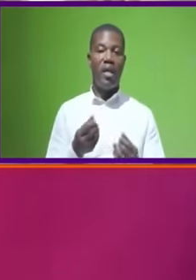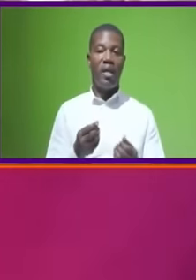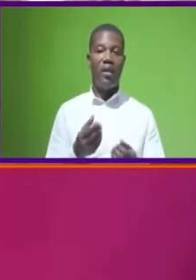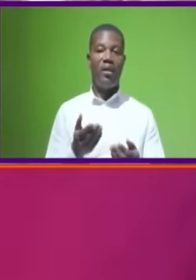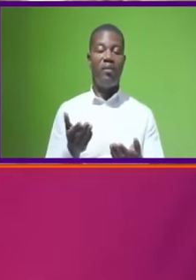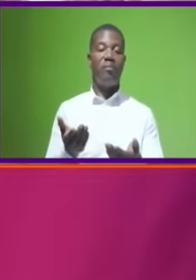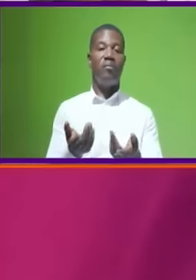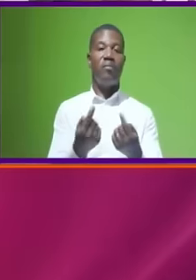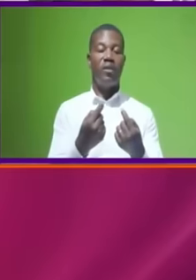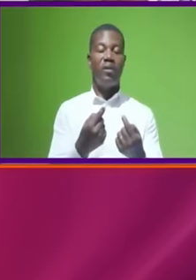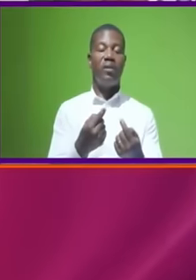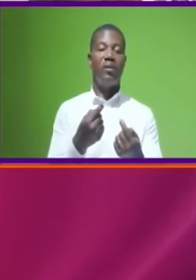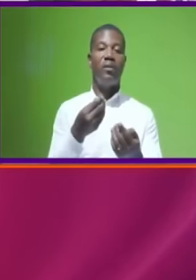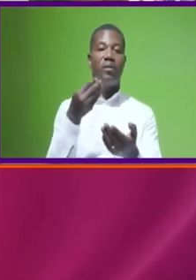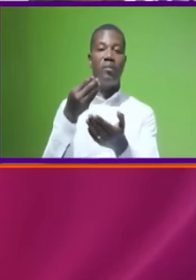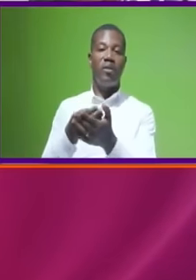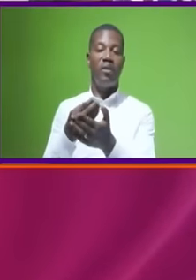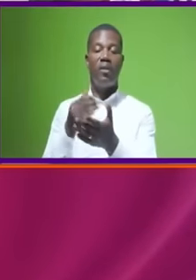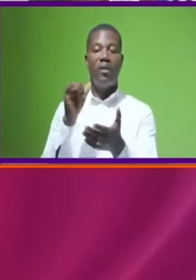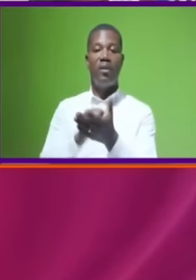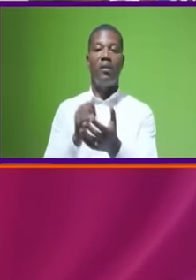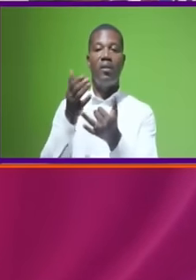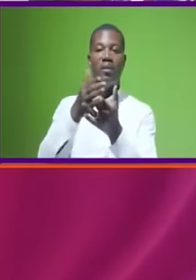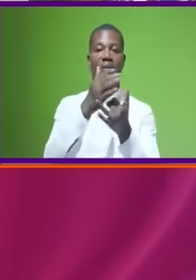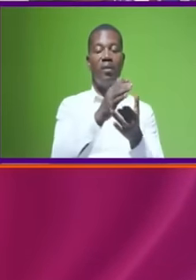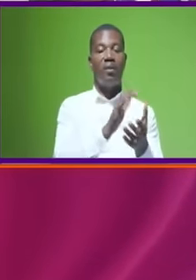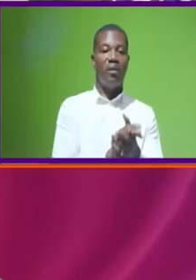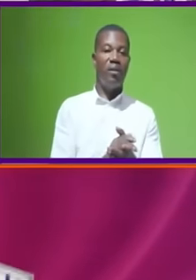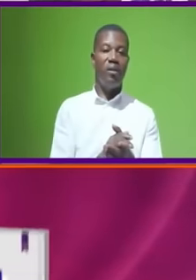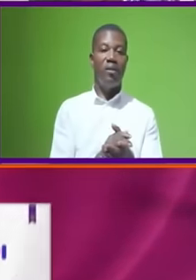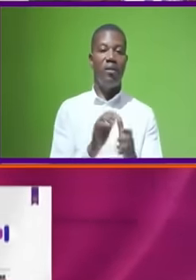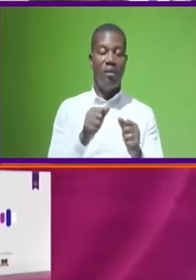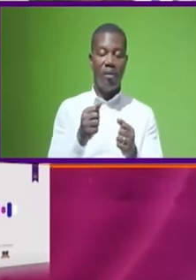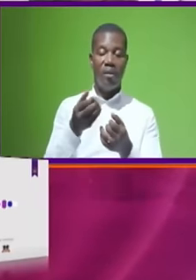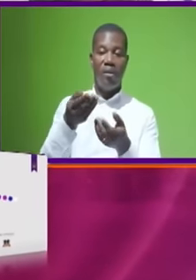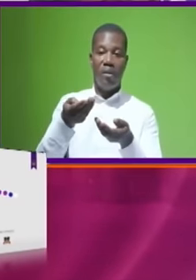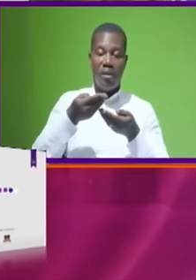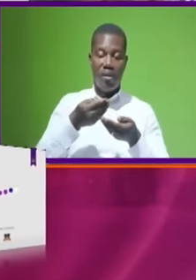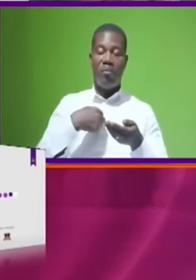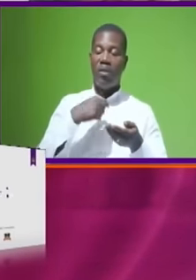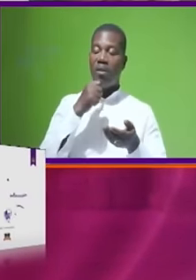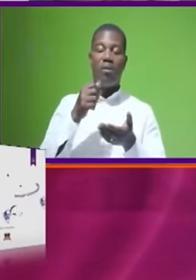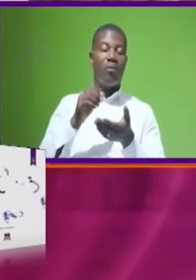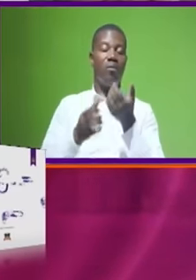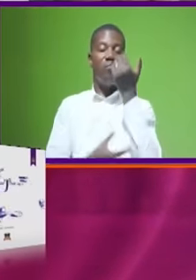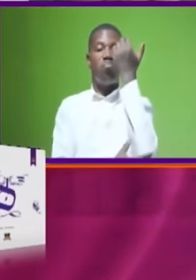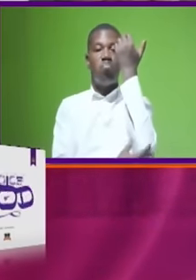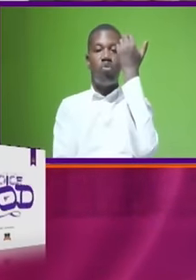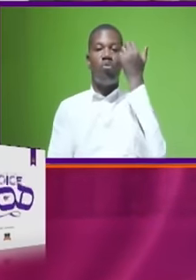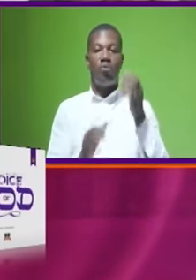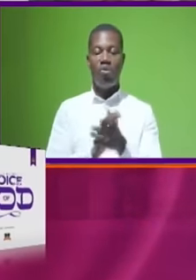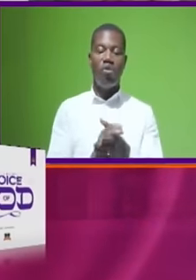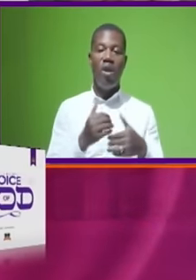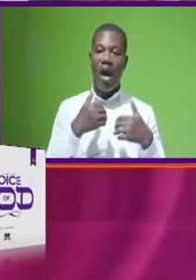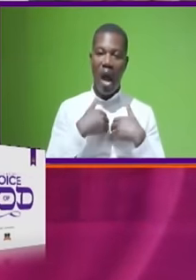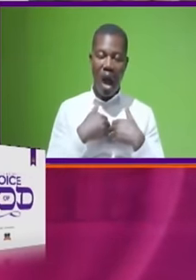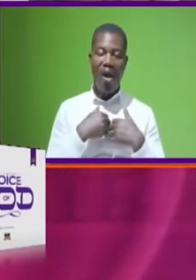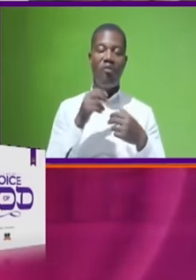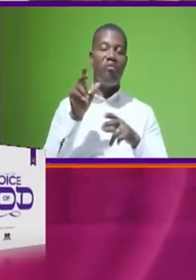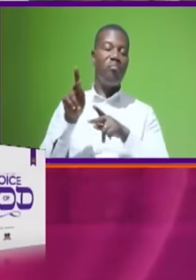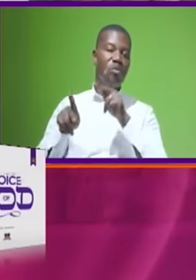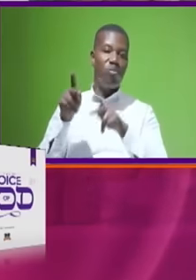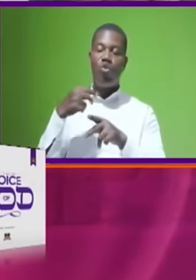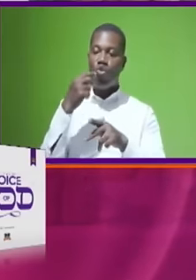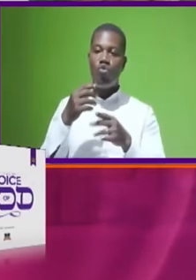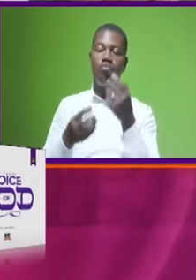cannibal san to chim one Yabeman Biana. Debbie, so ya wa one man here